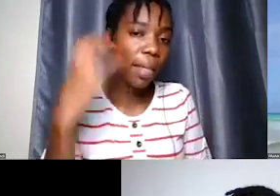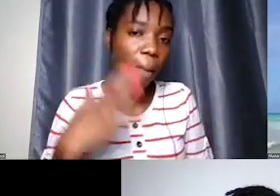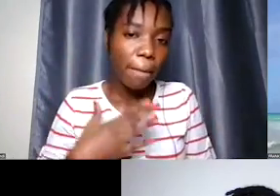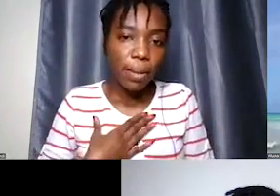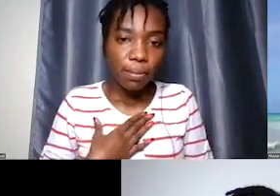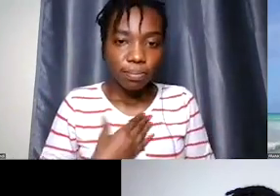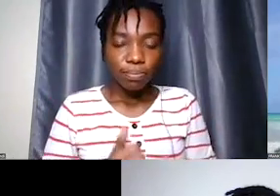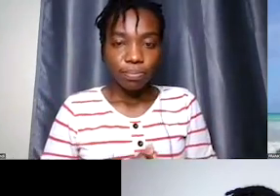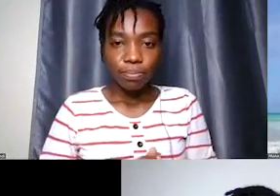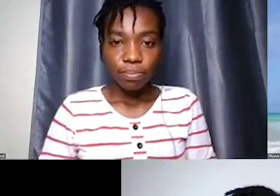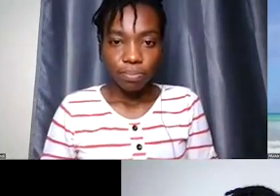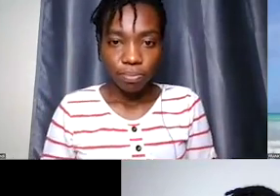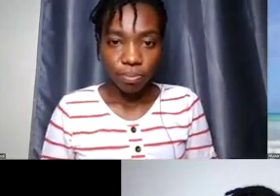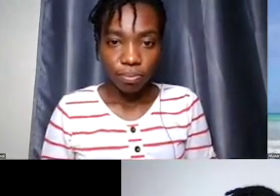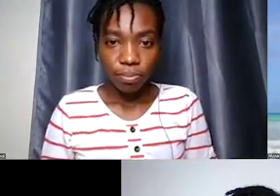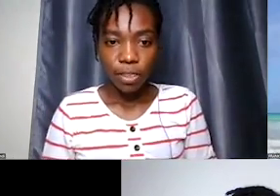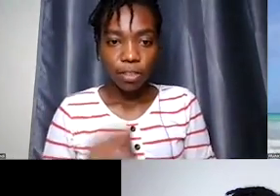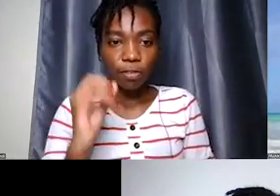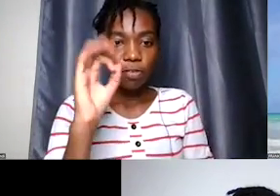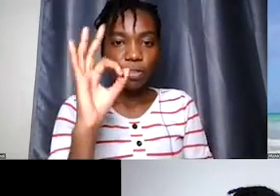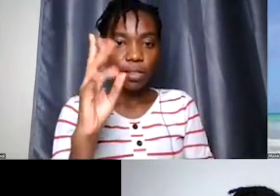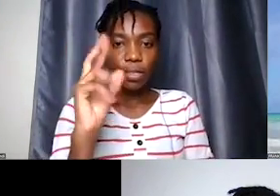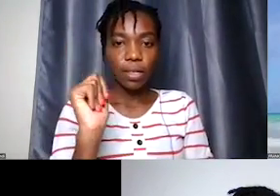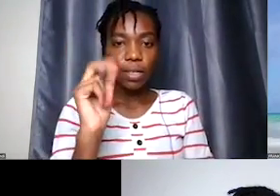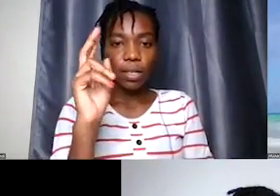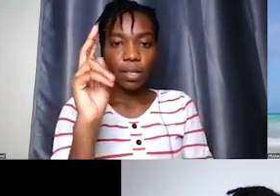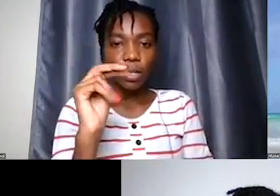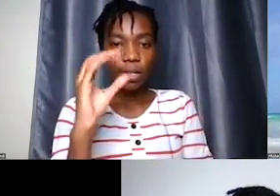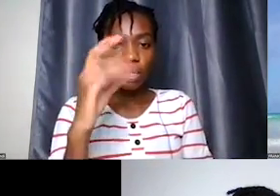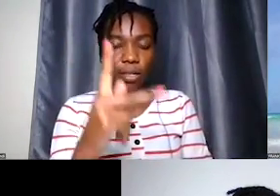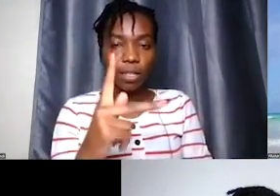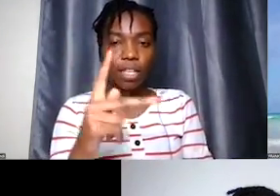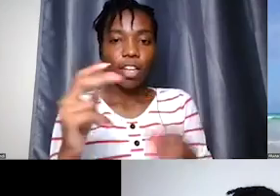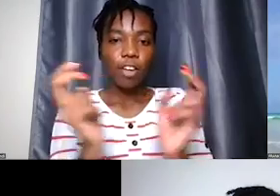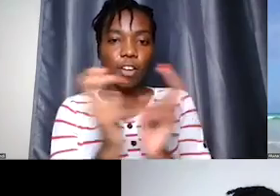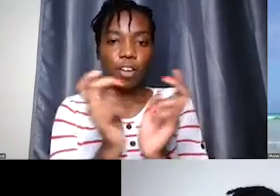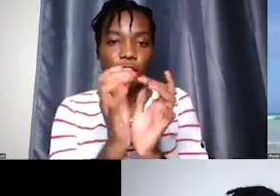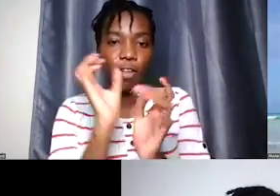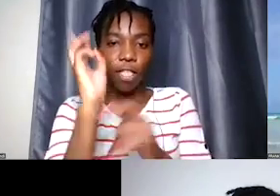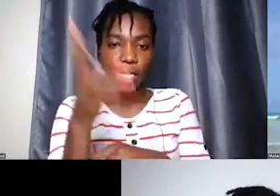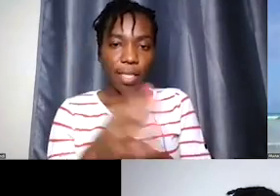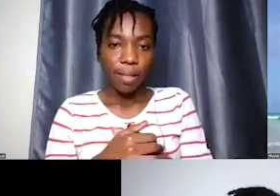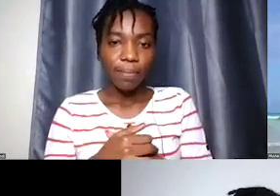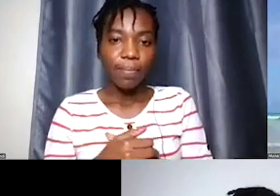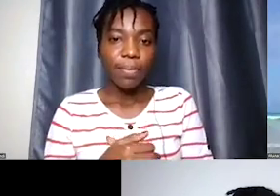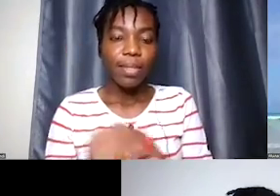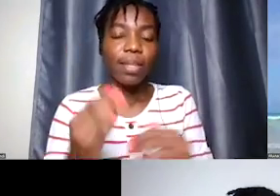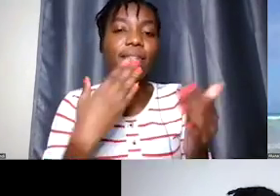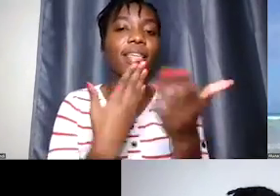up his contact details there. And thank you so much, Justin Biwoye.